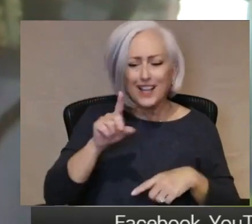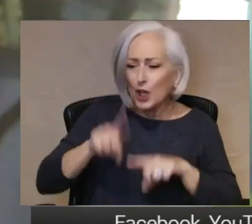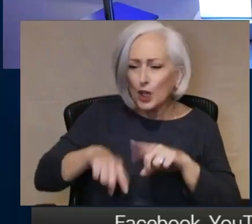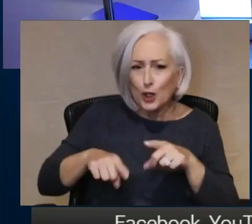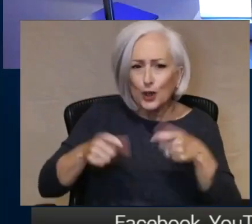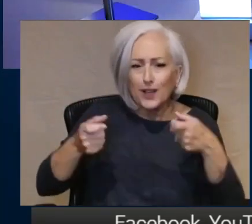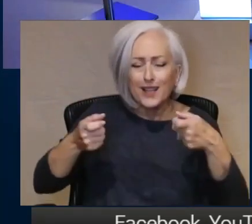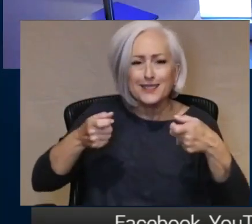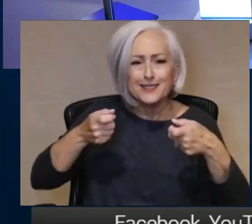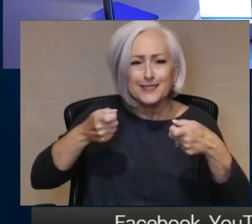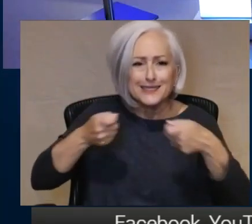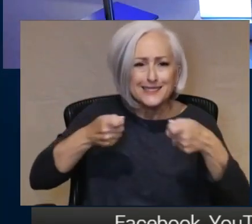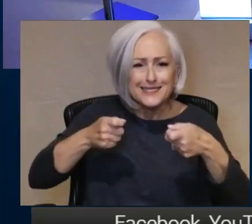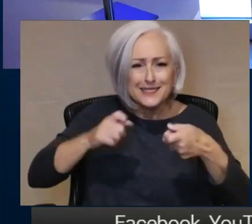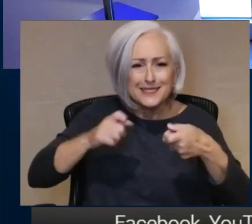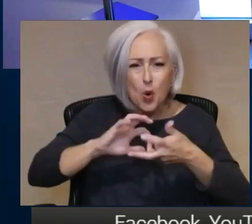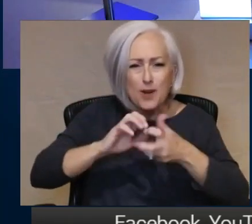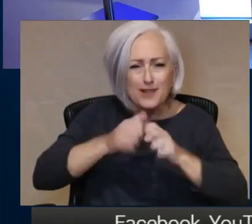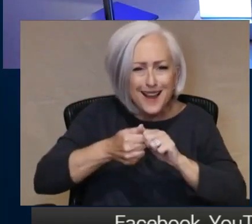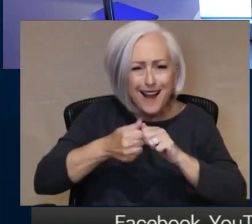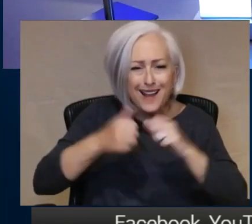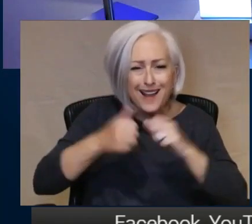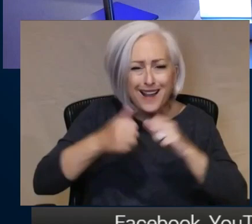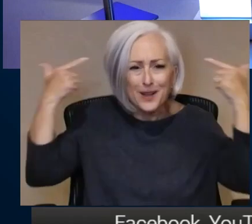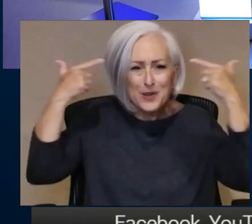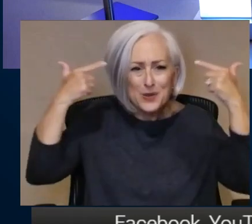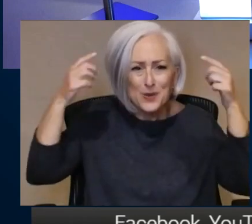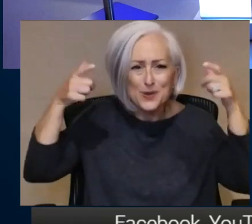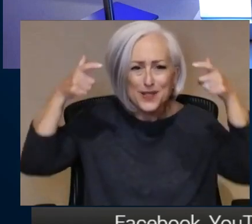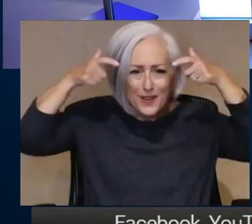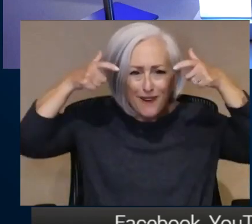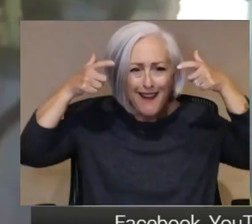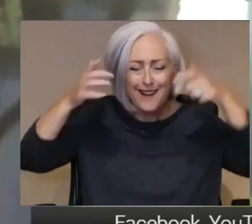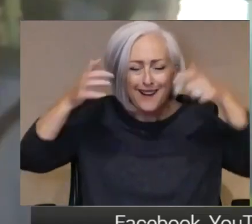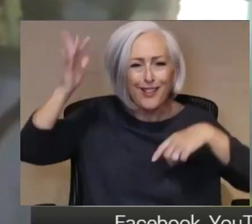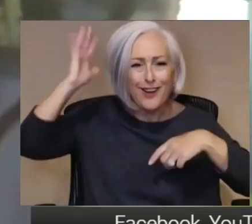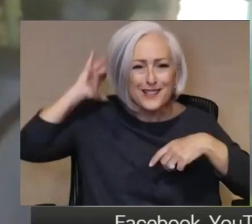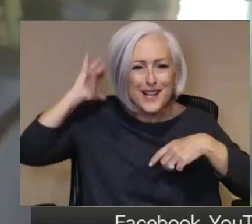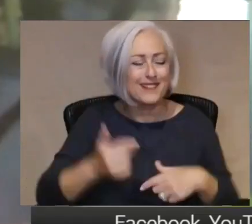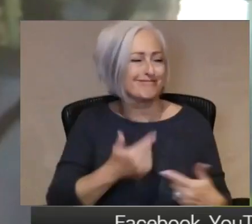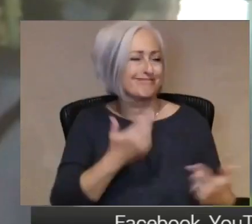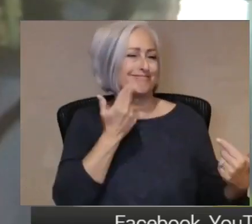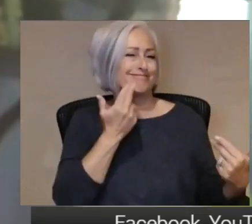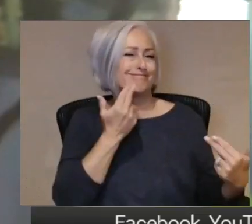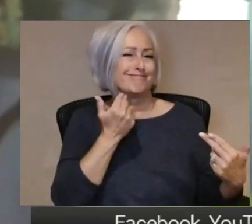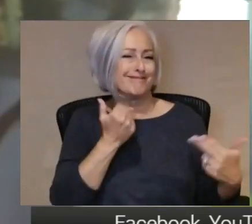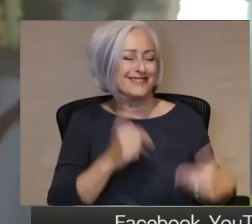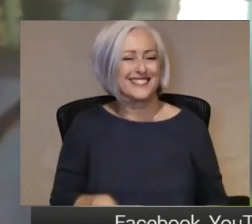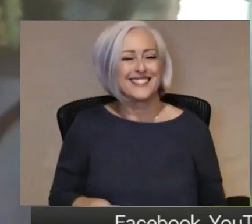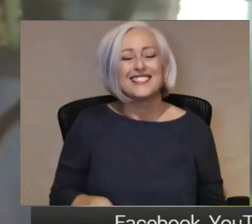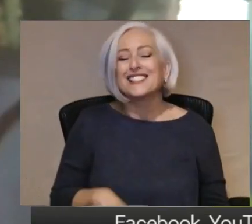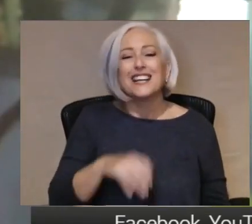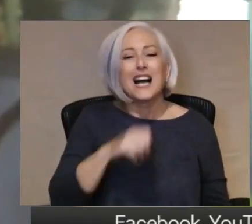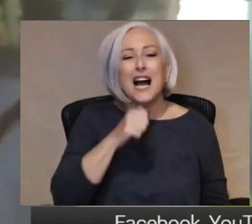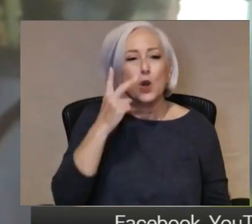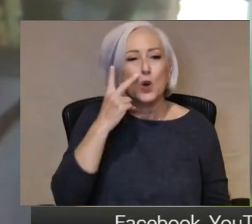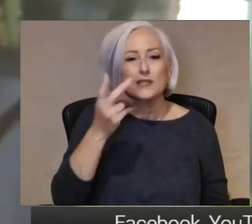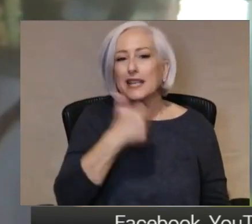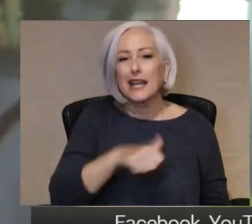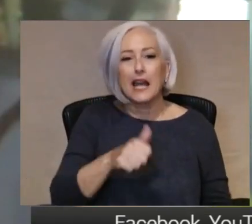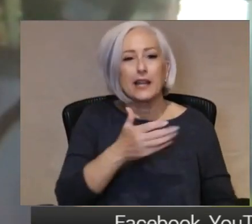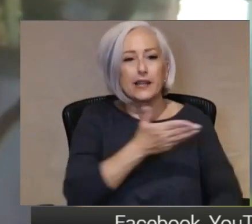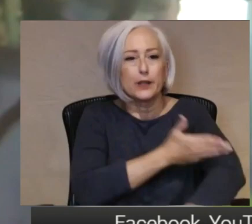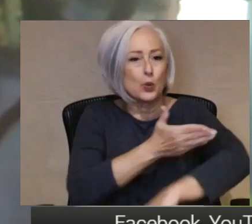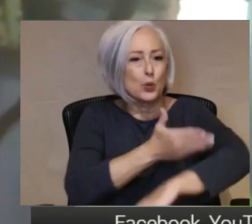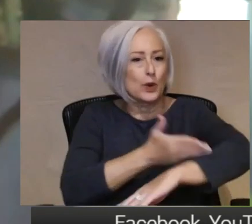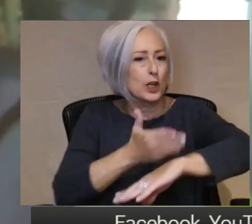said, they didn't have the technology. Yeah, it just, I'm not seeing any regression. And that's why I say, as soon